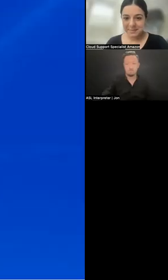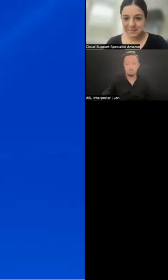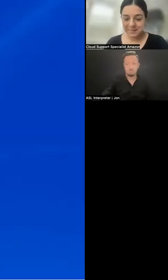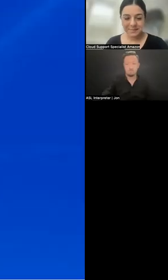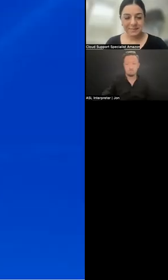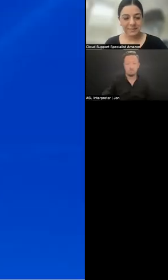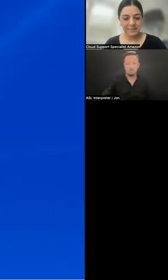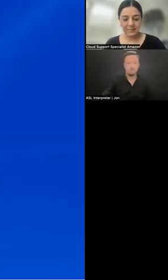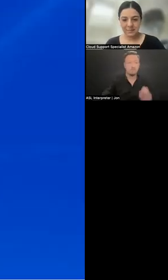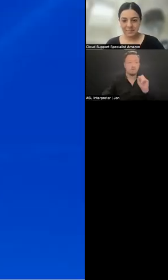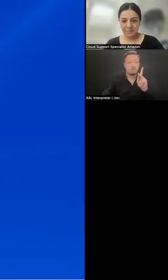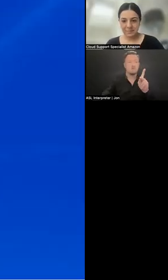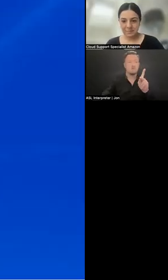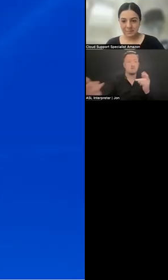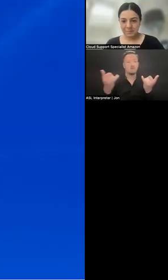I'm going to bring up just